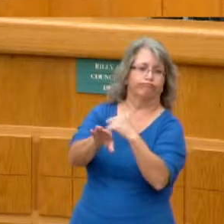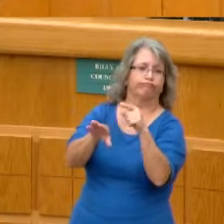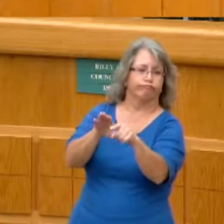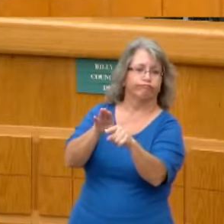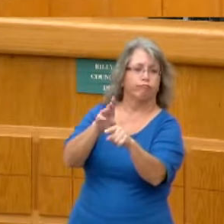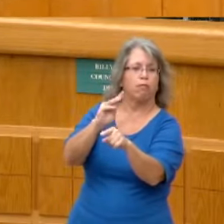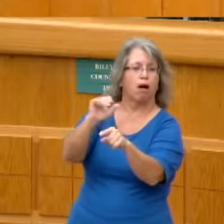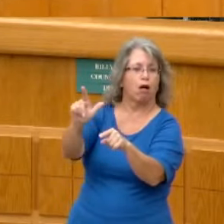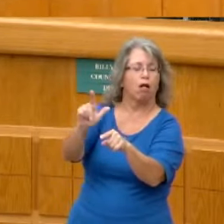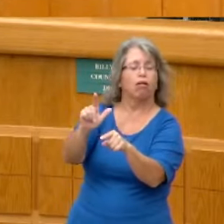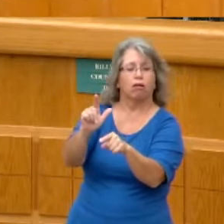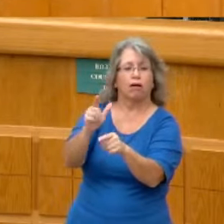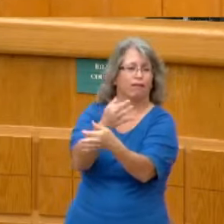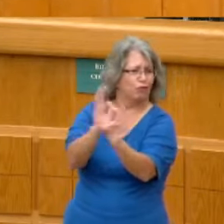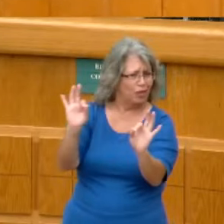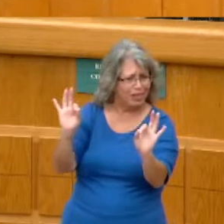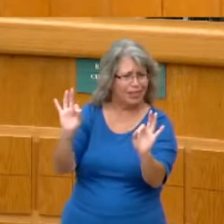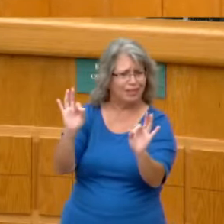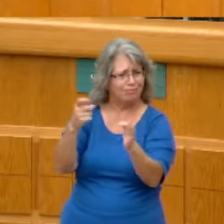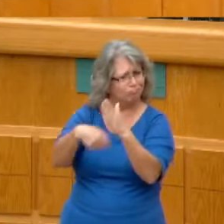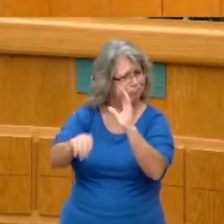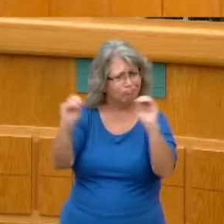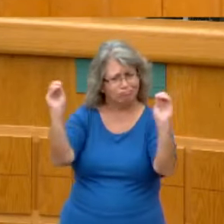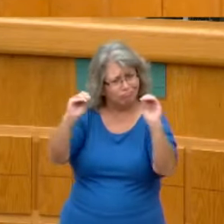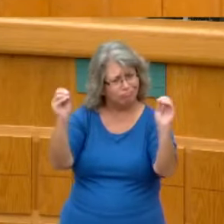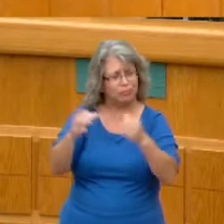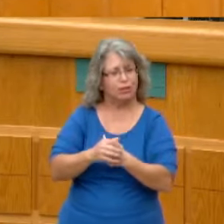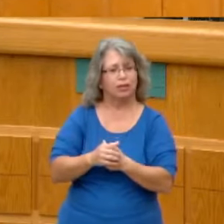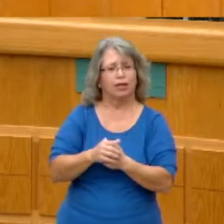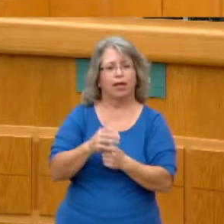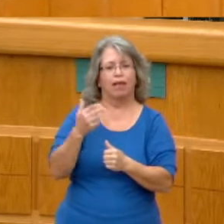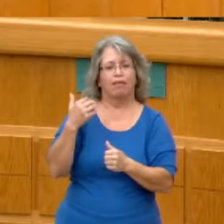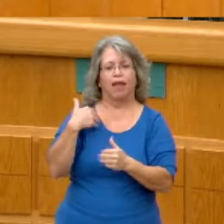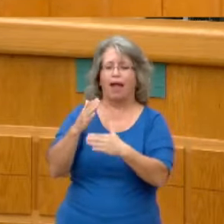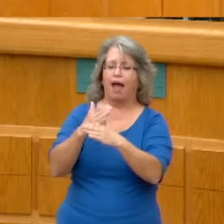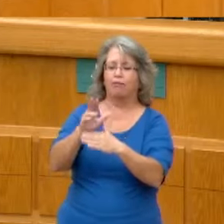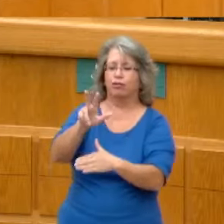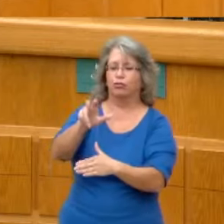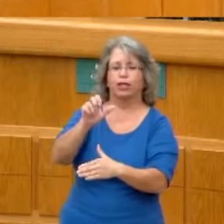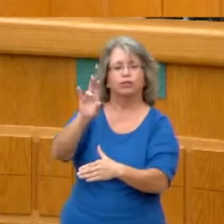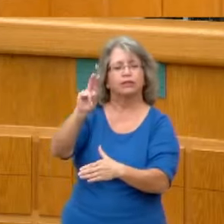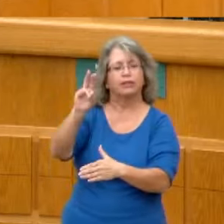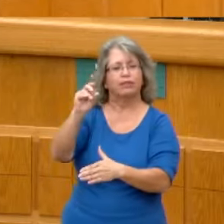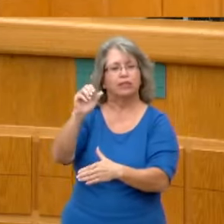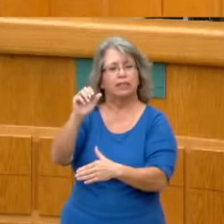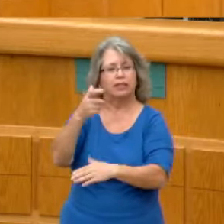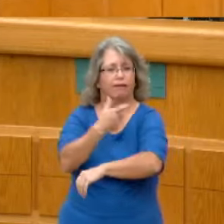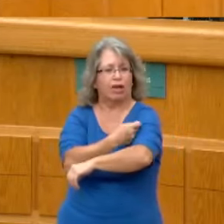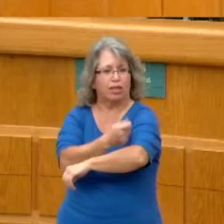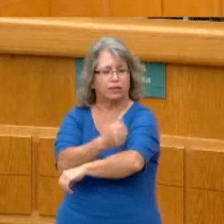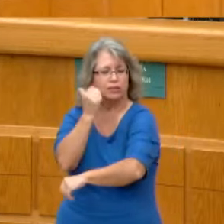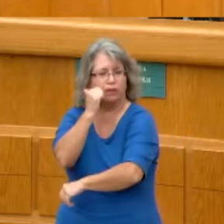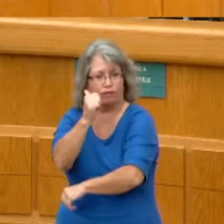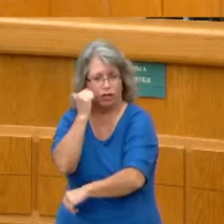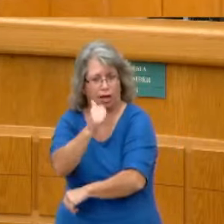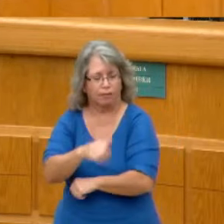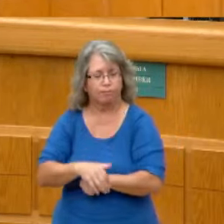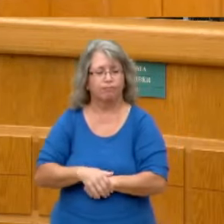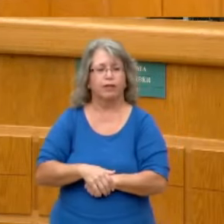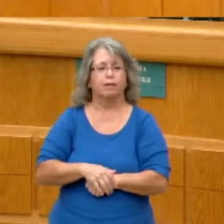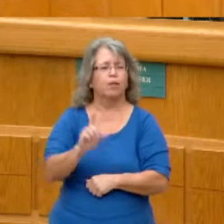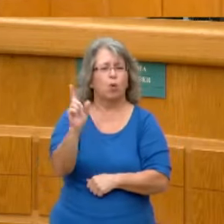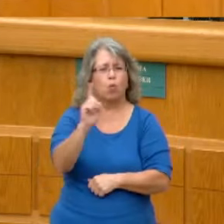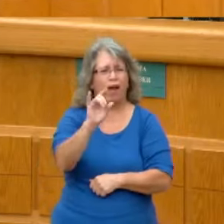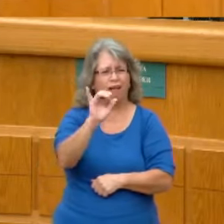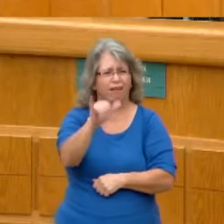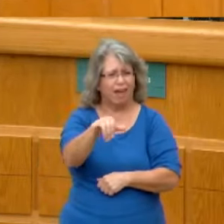La Palmera Mall is averaging 317 daily vaccinations. So you can find the clinic at the